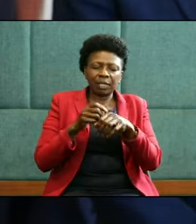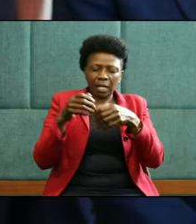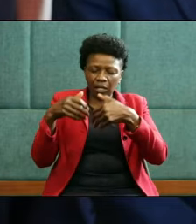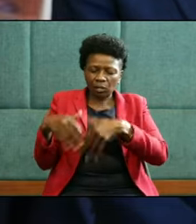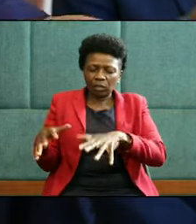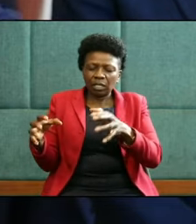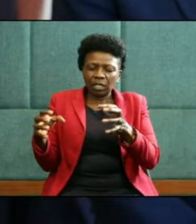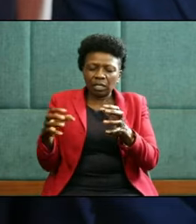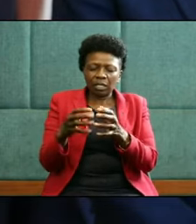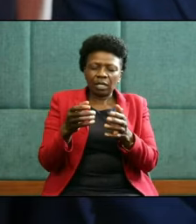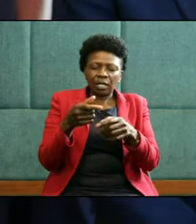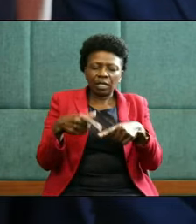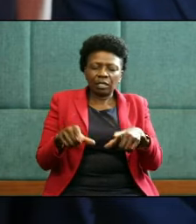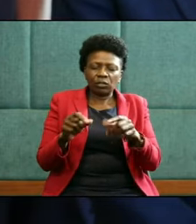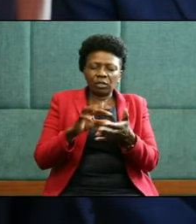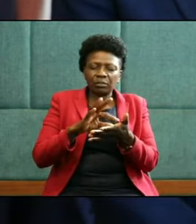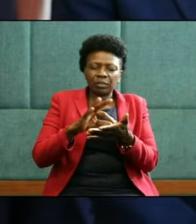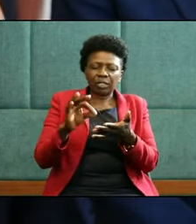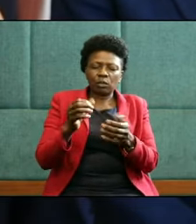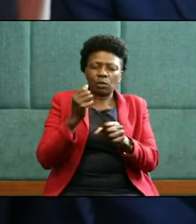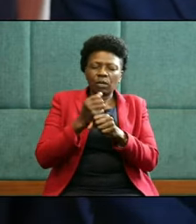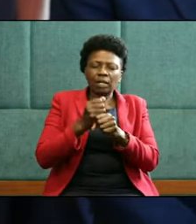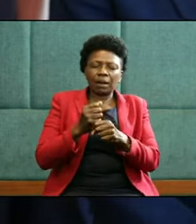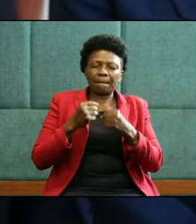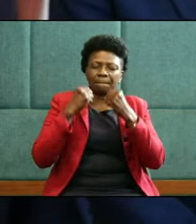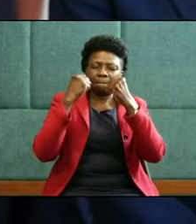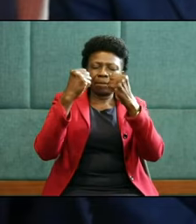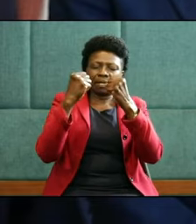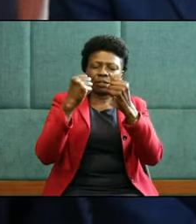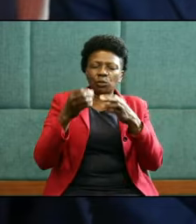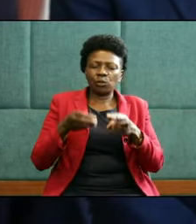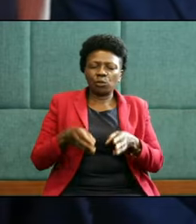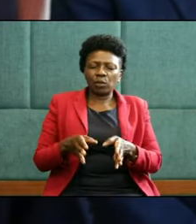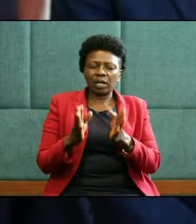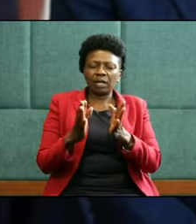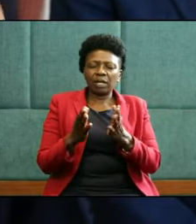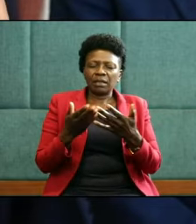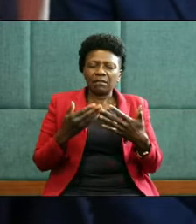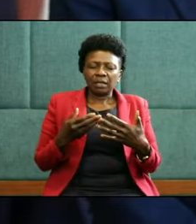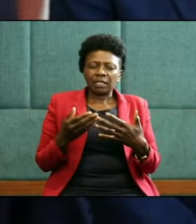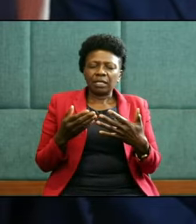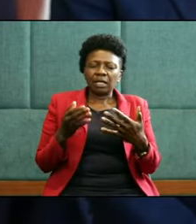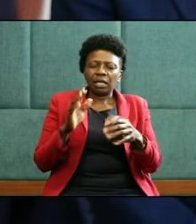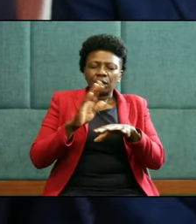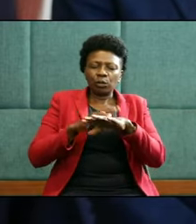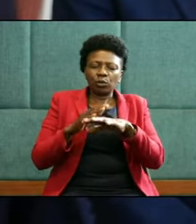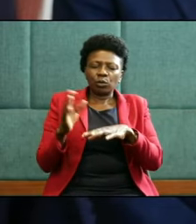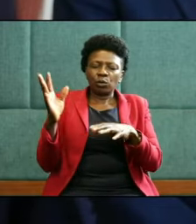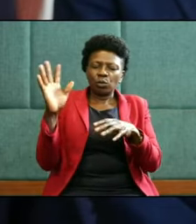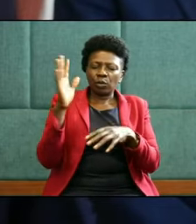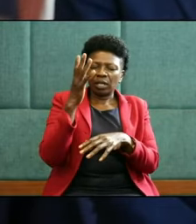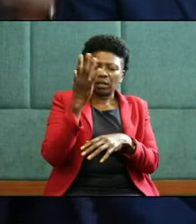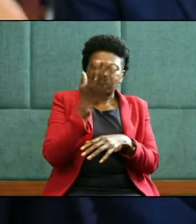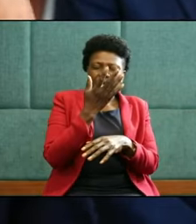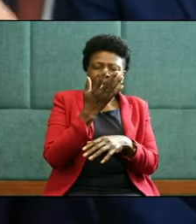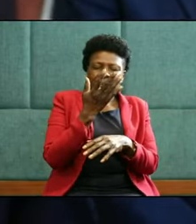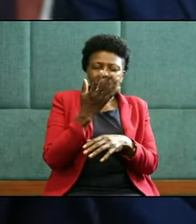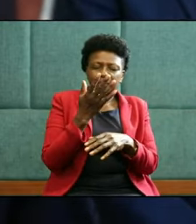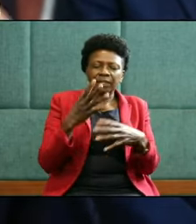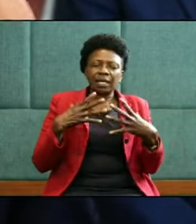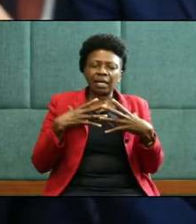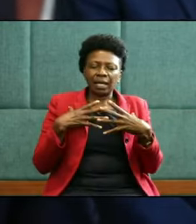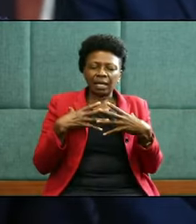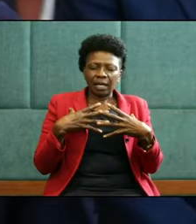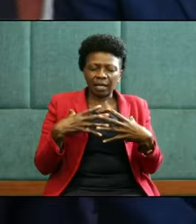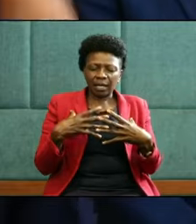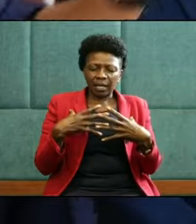work in a mighty way. Give us favorable weather. Give us a sin and free event. Help everybody